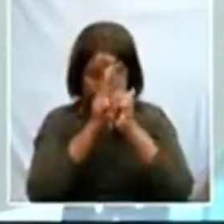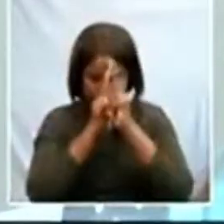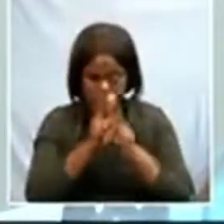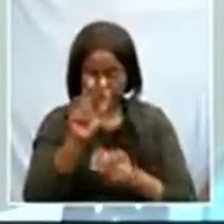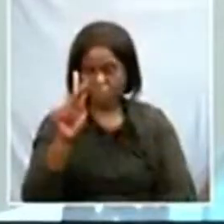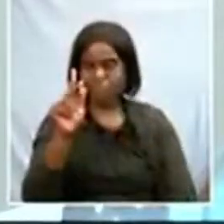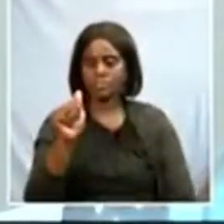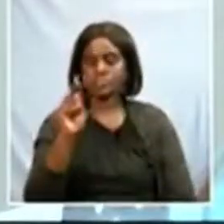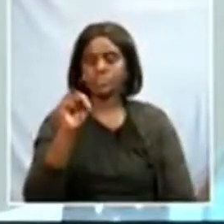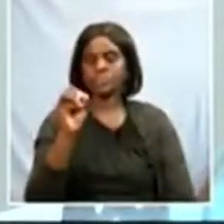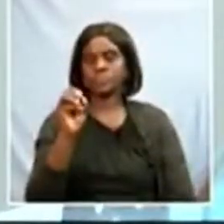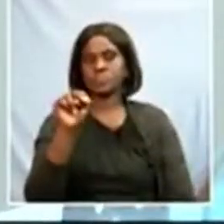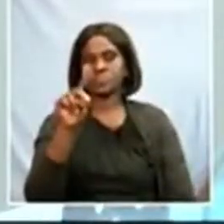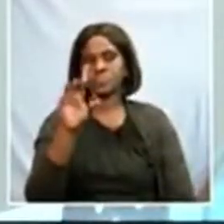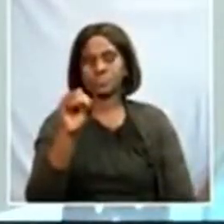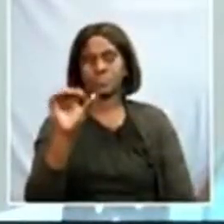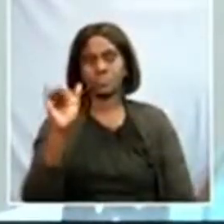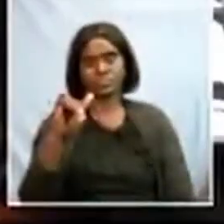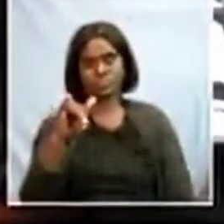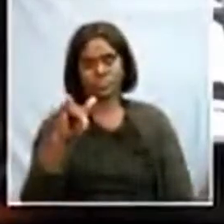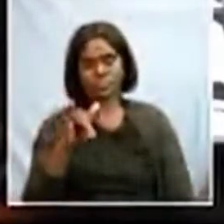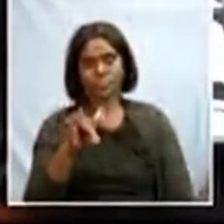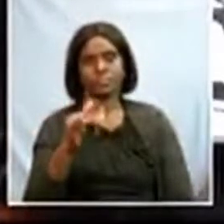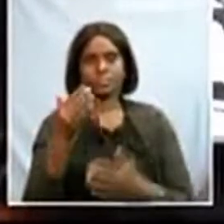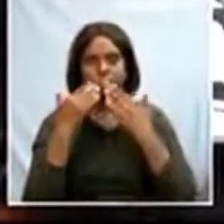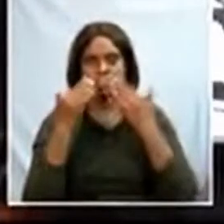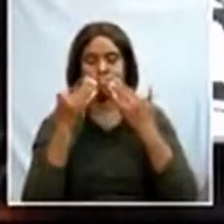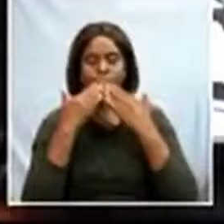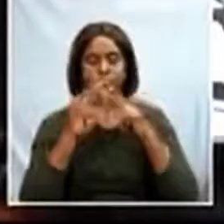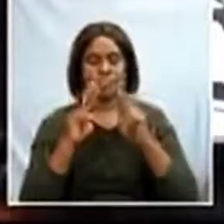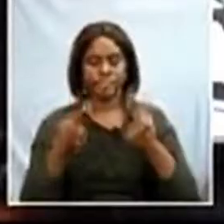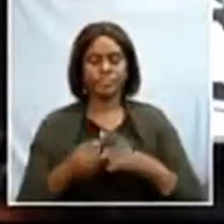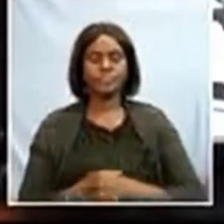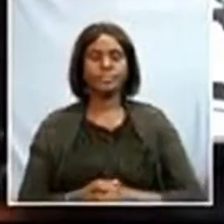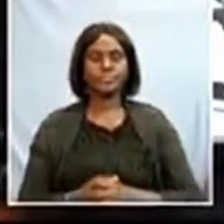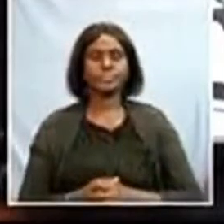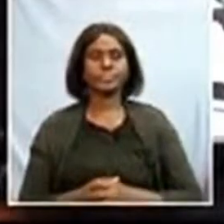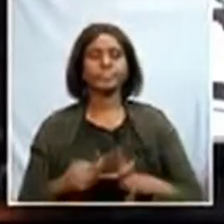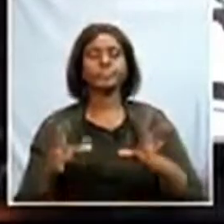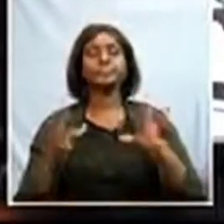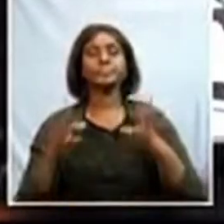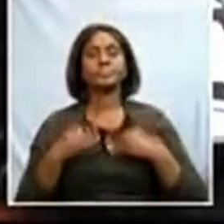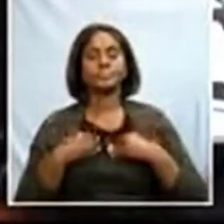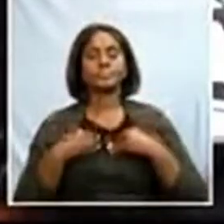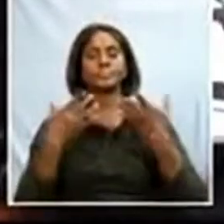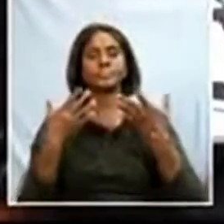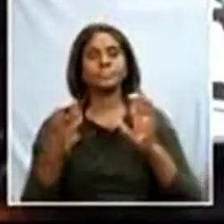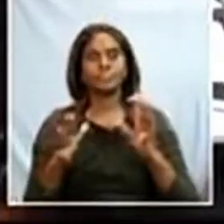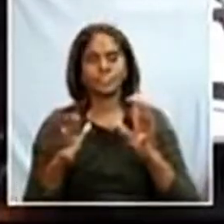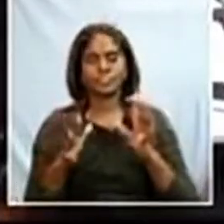Kamondo. Yes. Thank you, Chair. Admittedly,